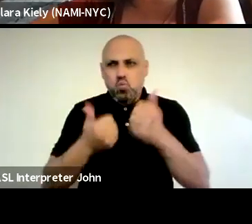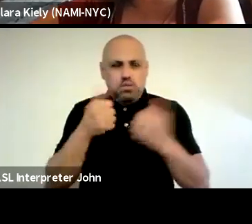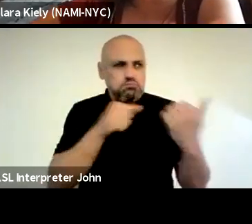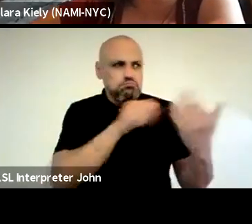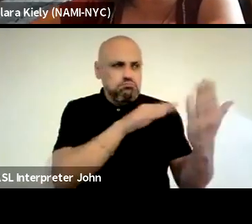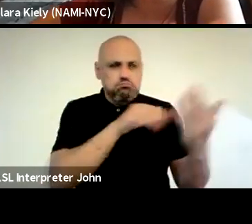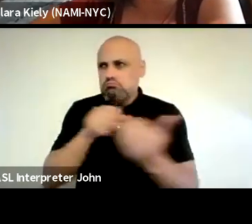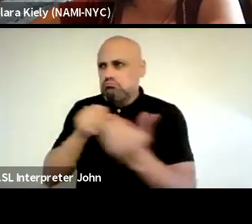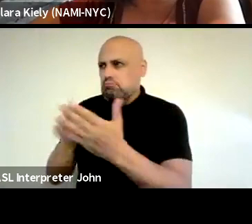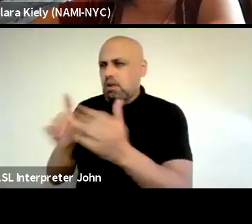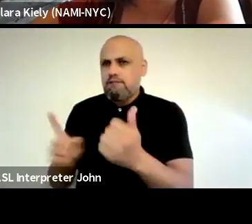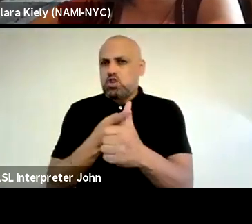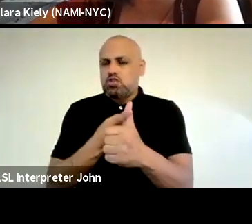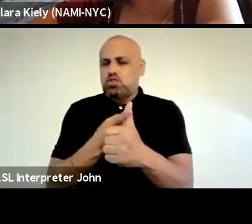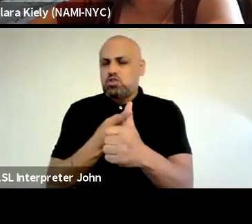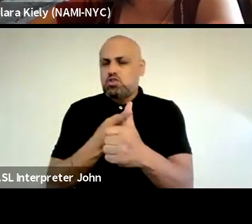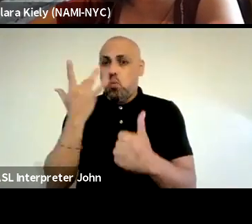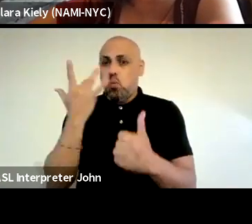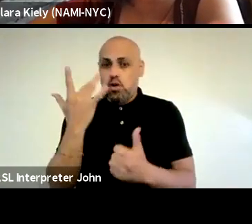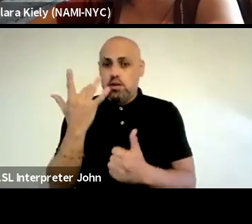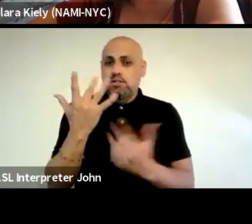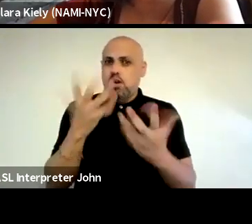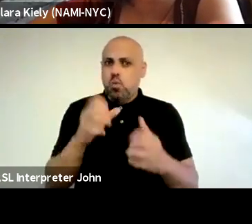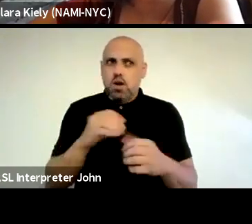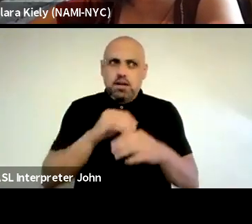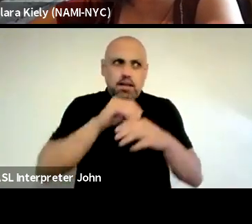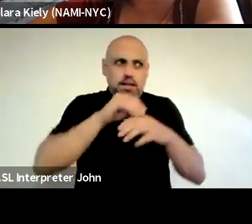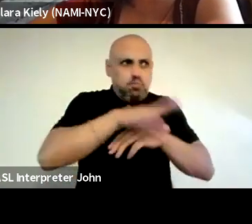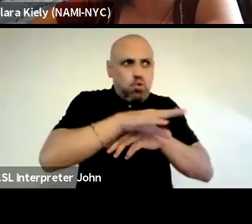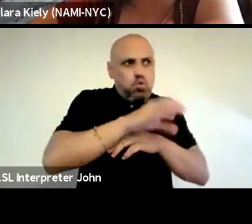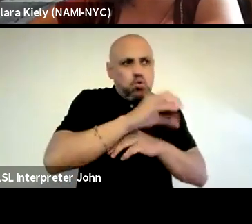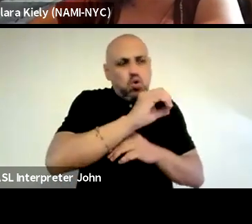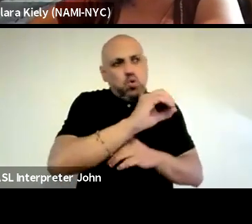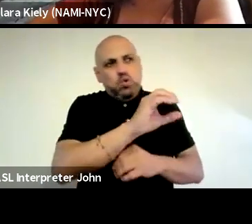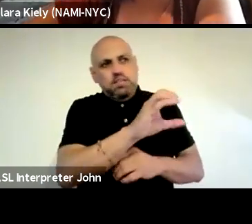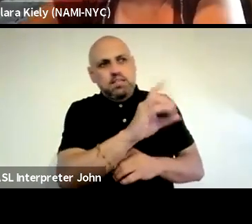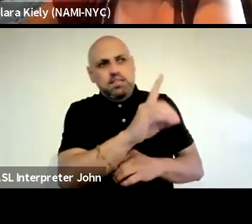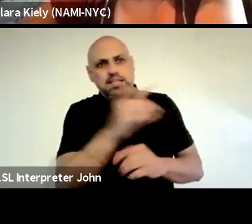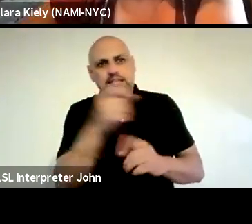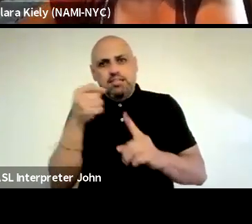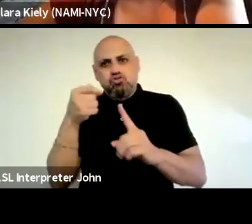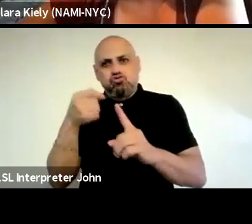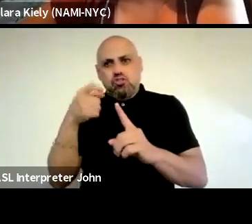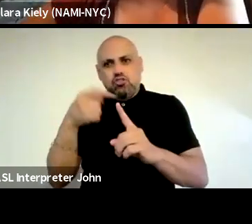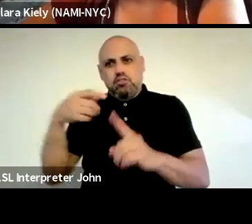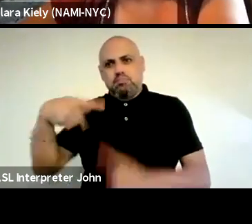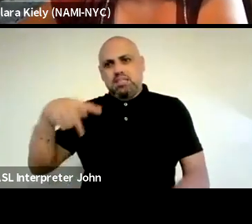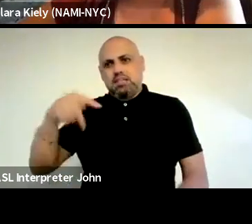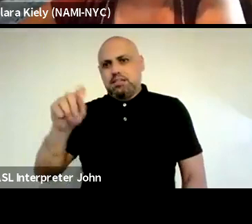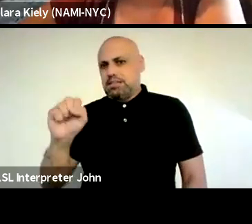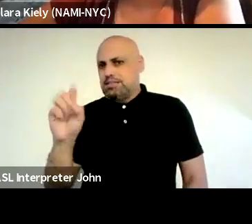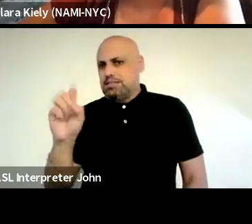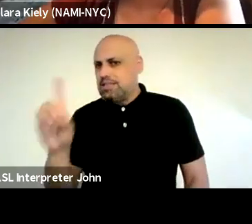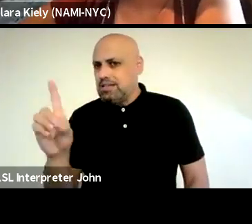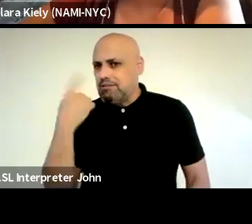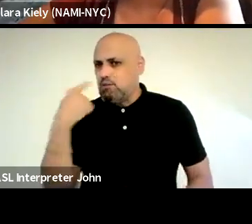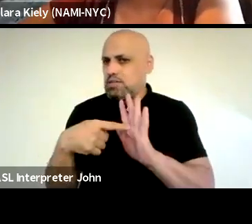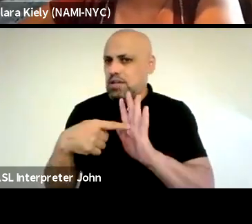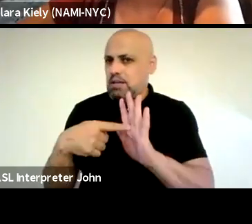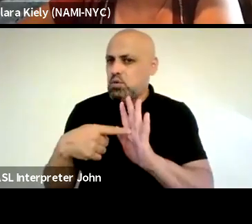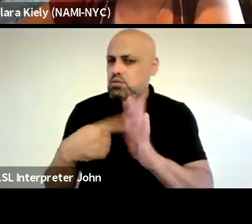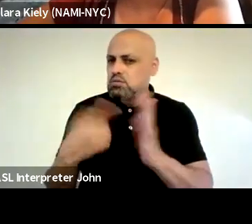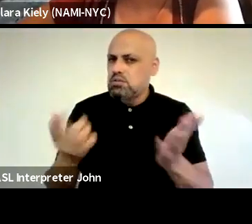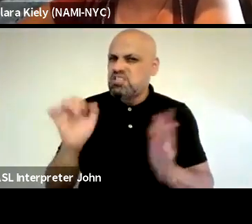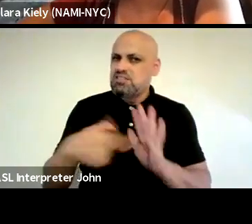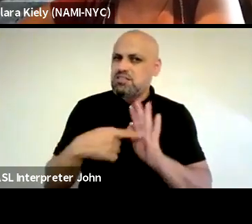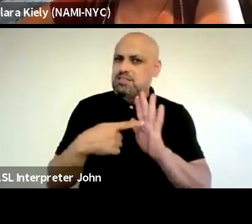right? Because you don't want to start doing exposures for OCD that trigger someone's PTSD, for example. That would be an example